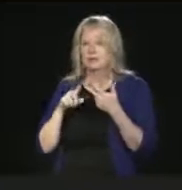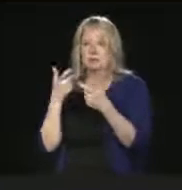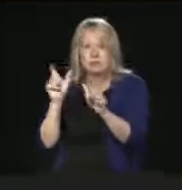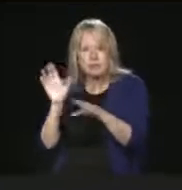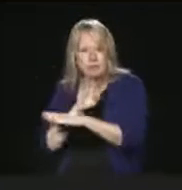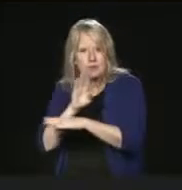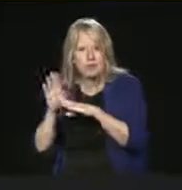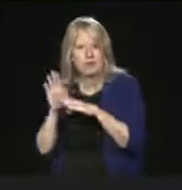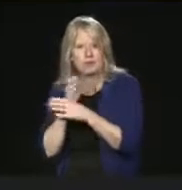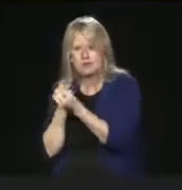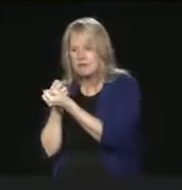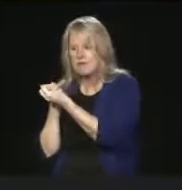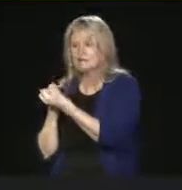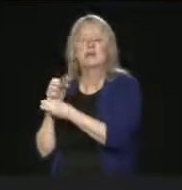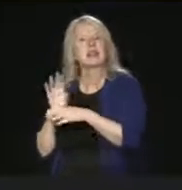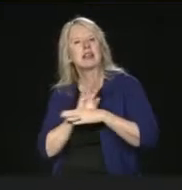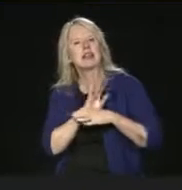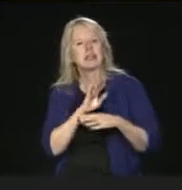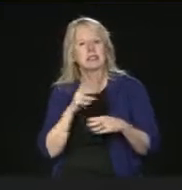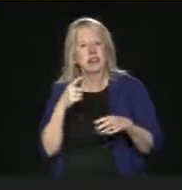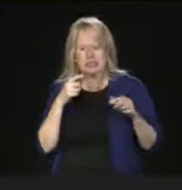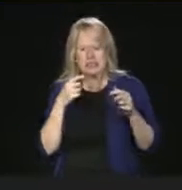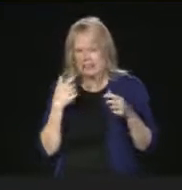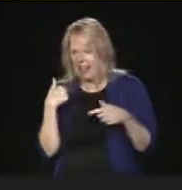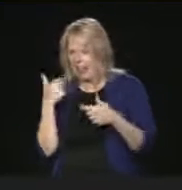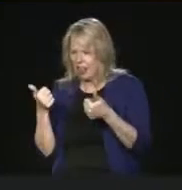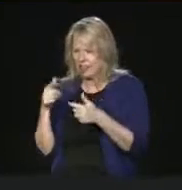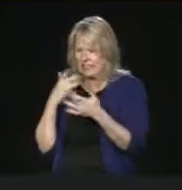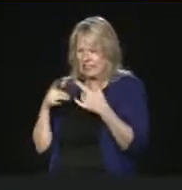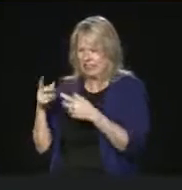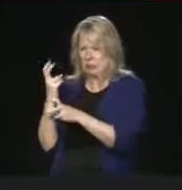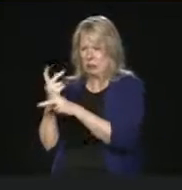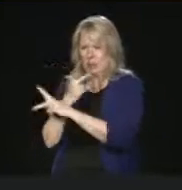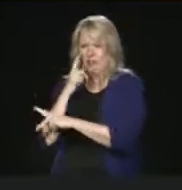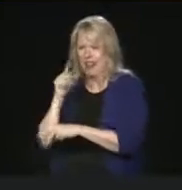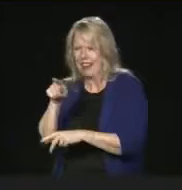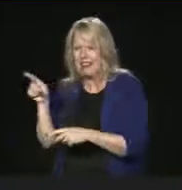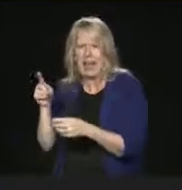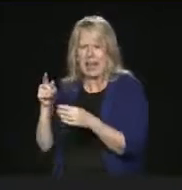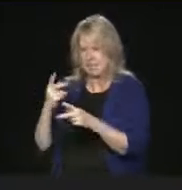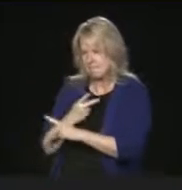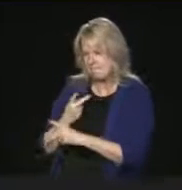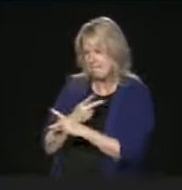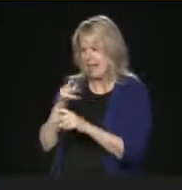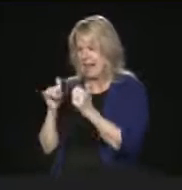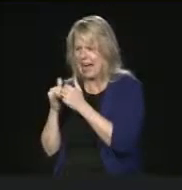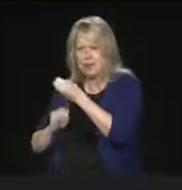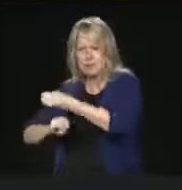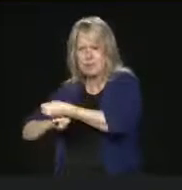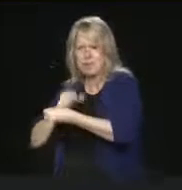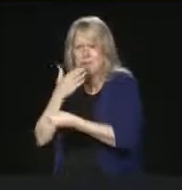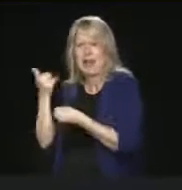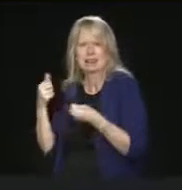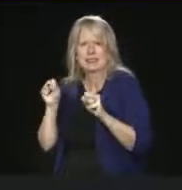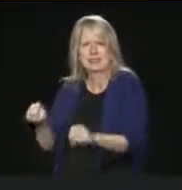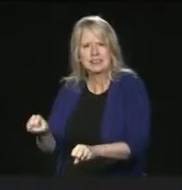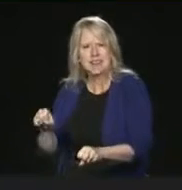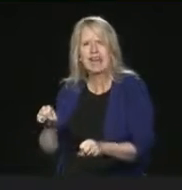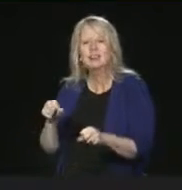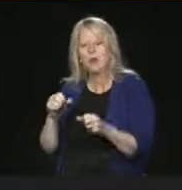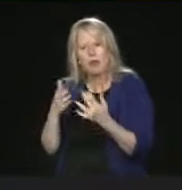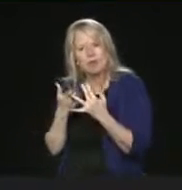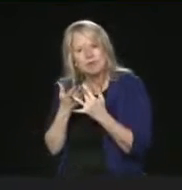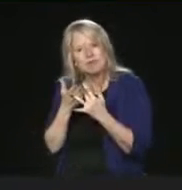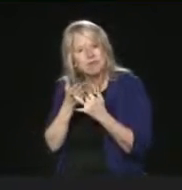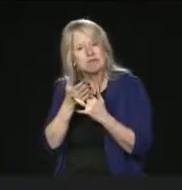various sectors that will be much harder hit. These are things we are busy looking at in order so that once we move through this,